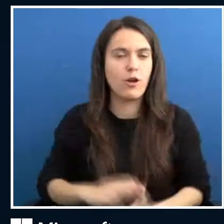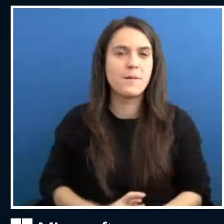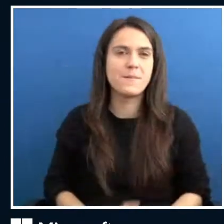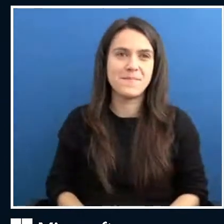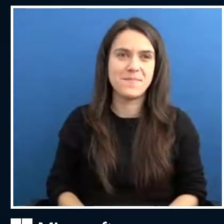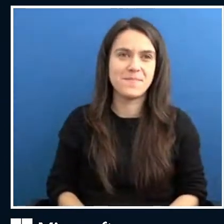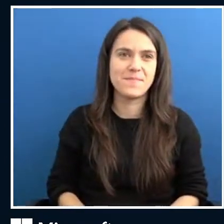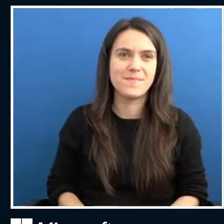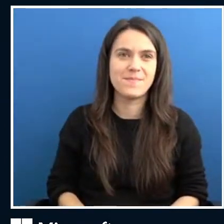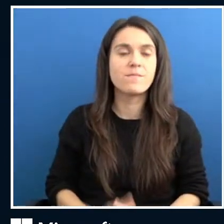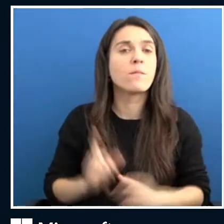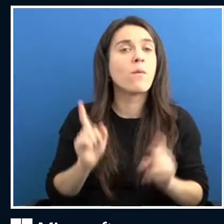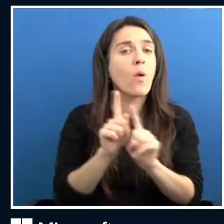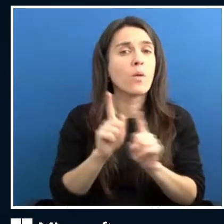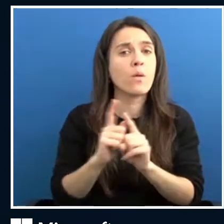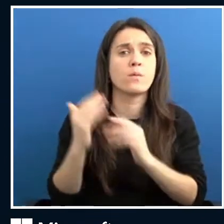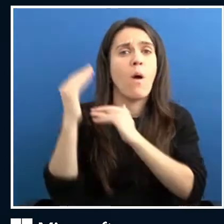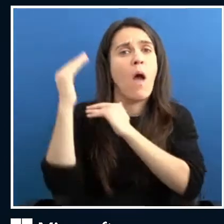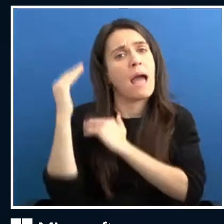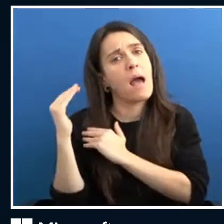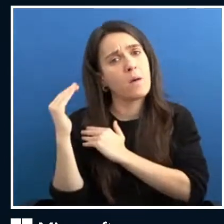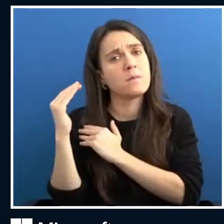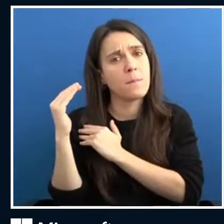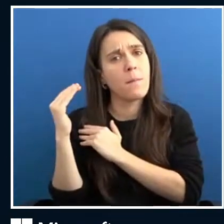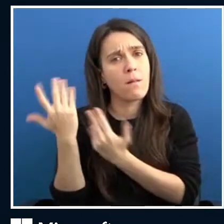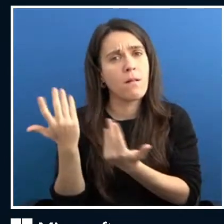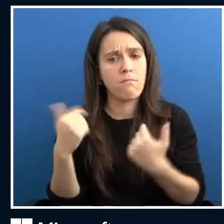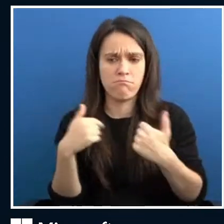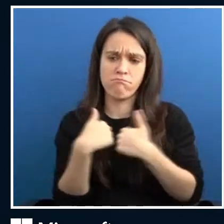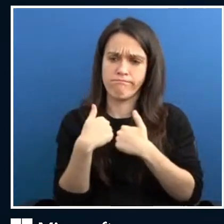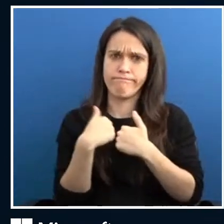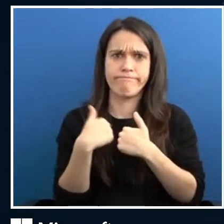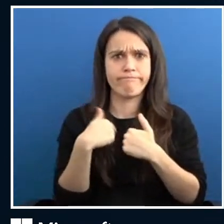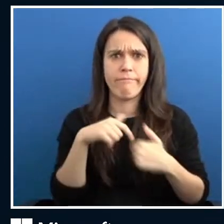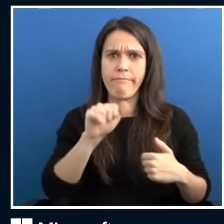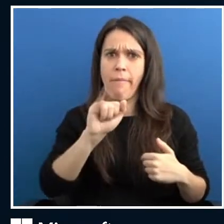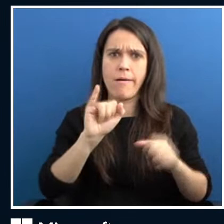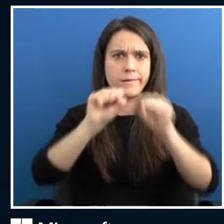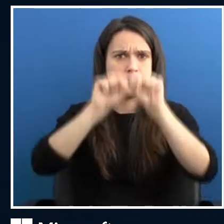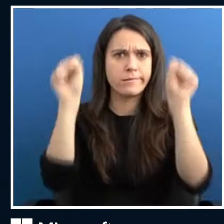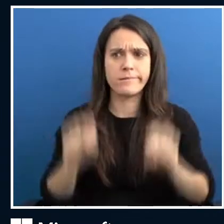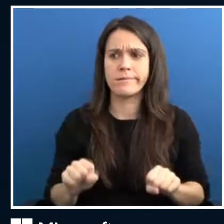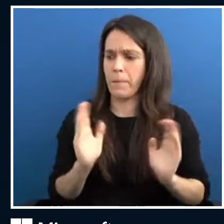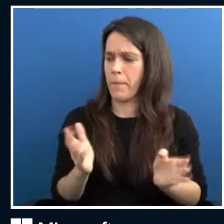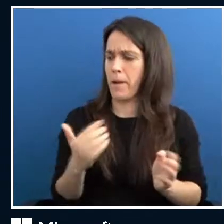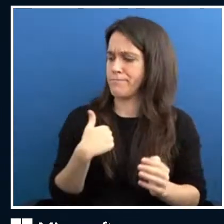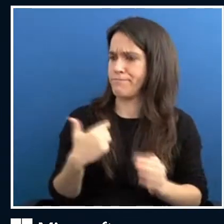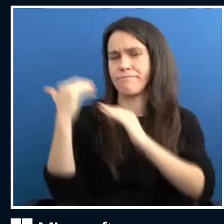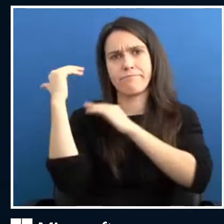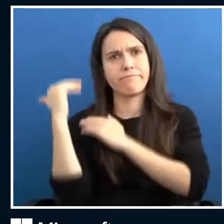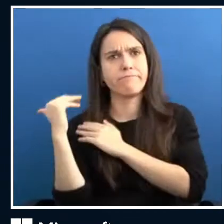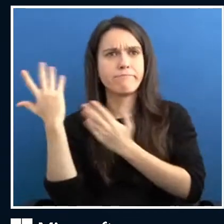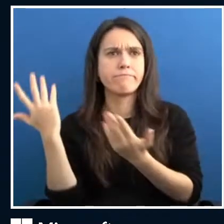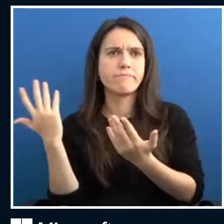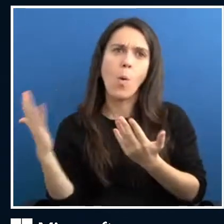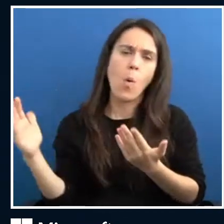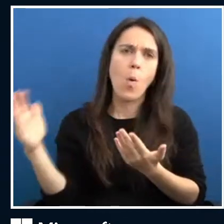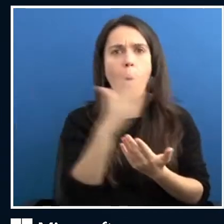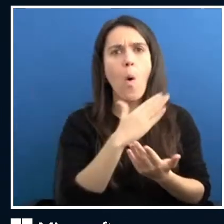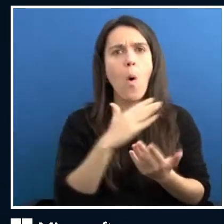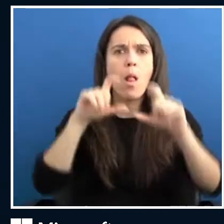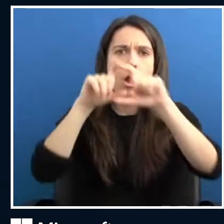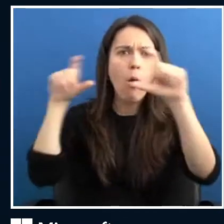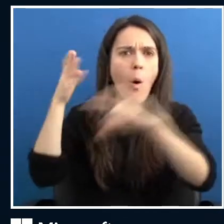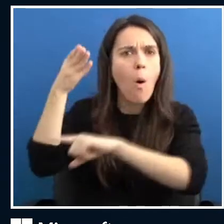Accountability. People should be accountable for AI systems. Every company needs AI principles and